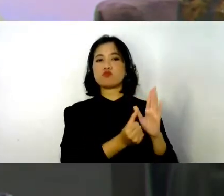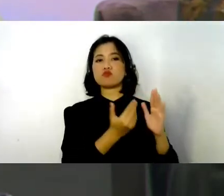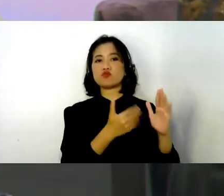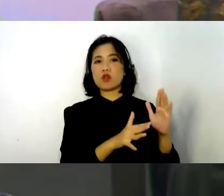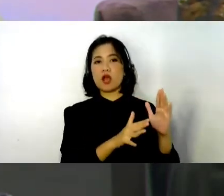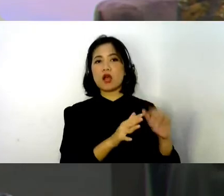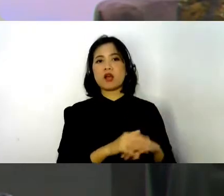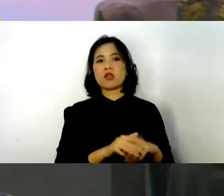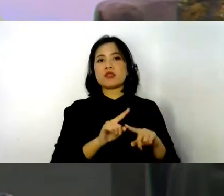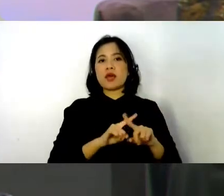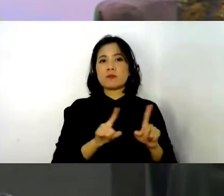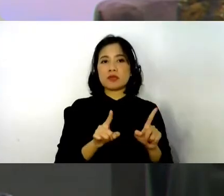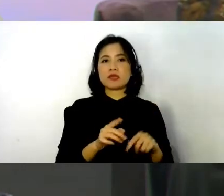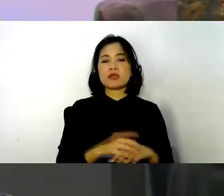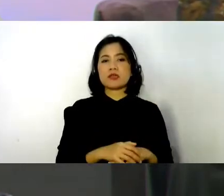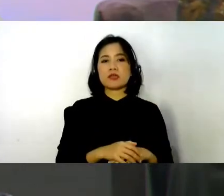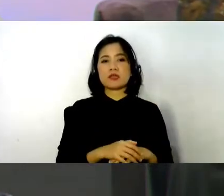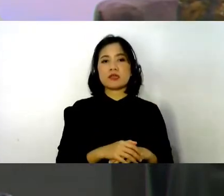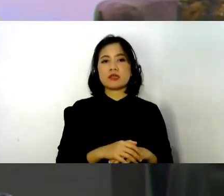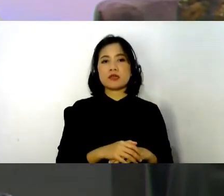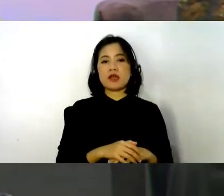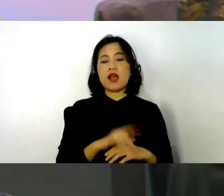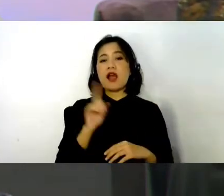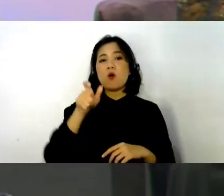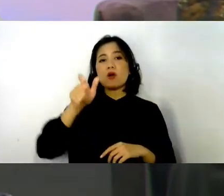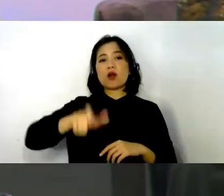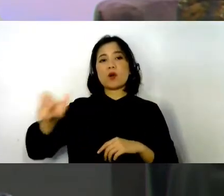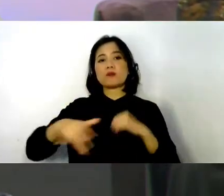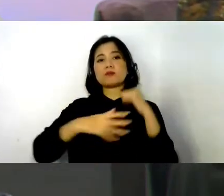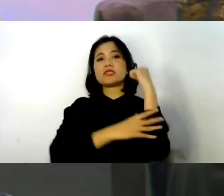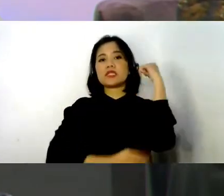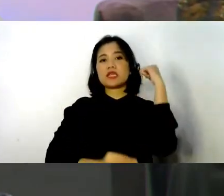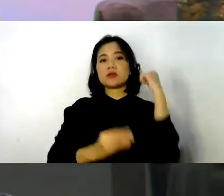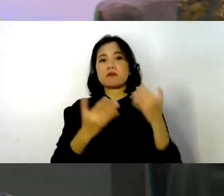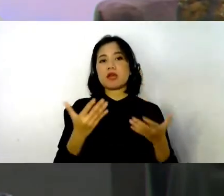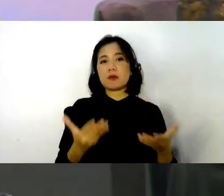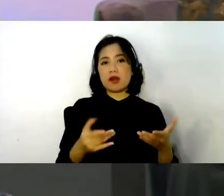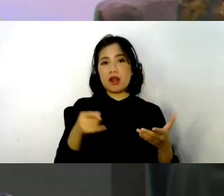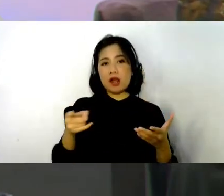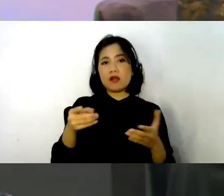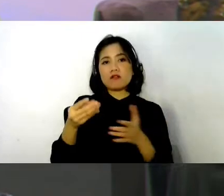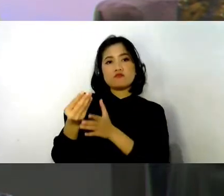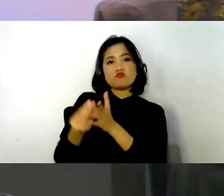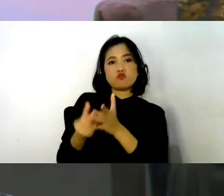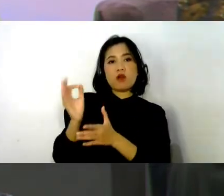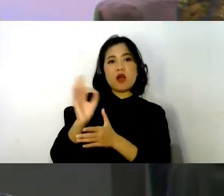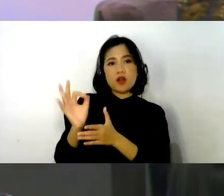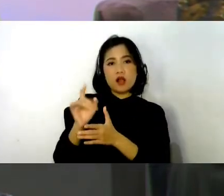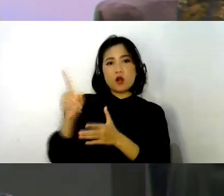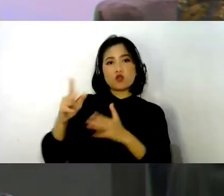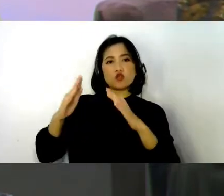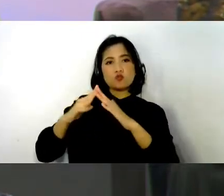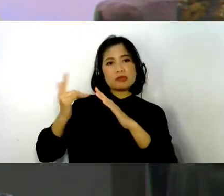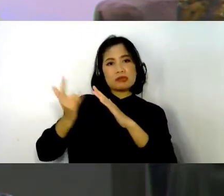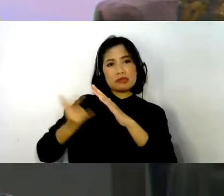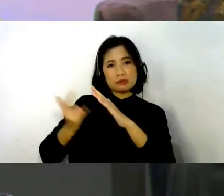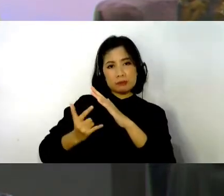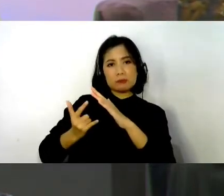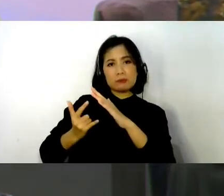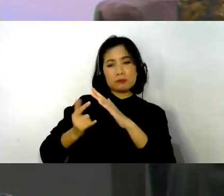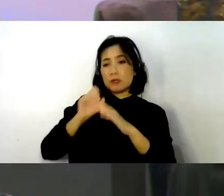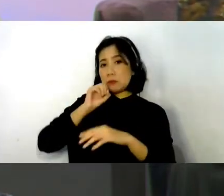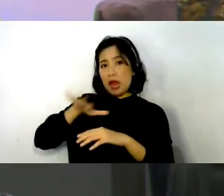basic services and basic infrastructures, I really agree what one of the slides from Professor Foster